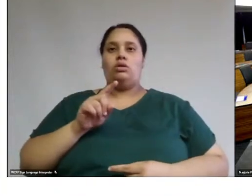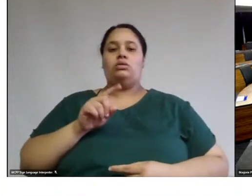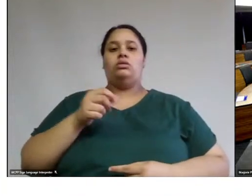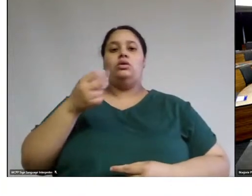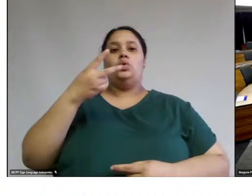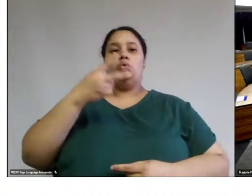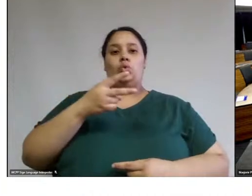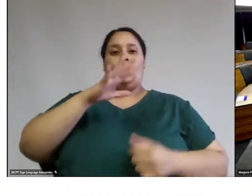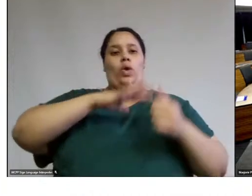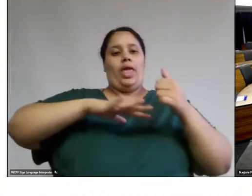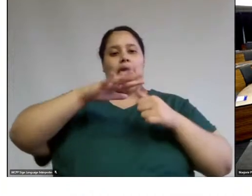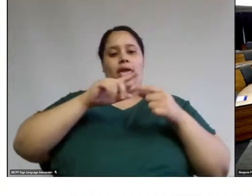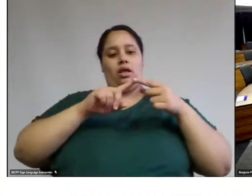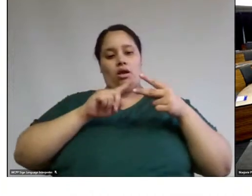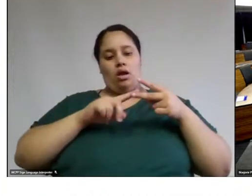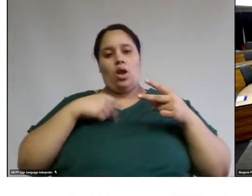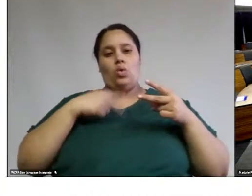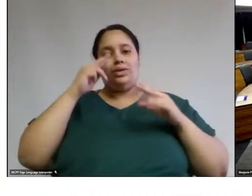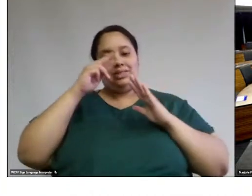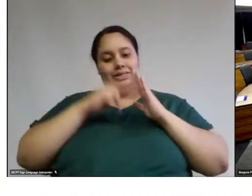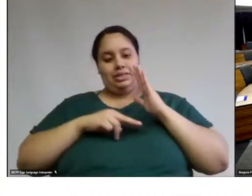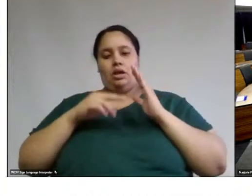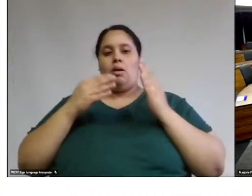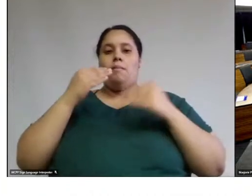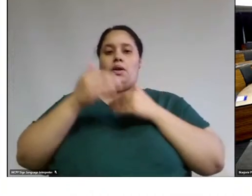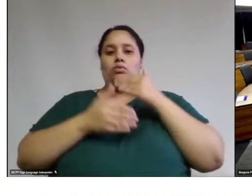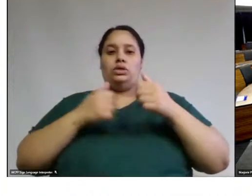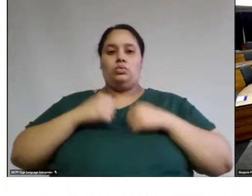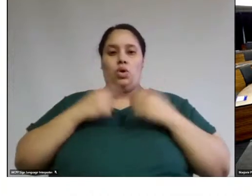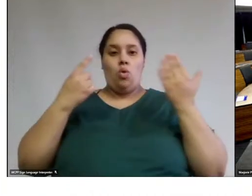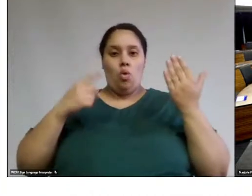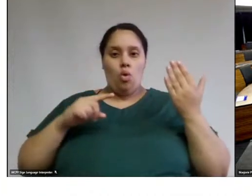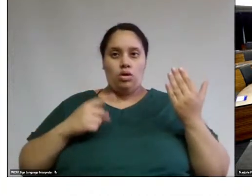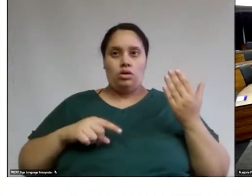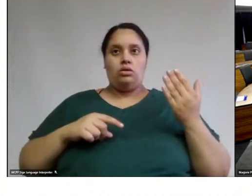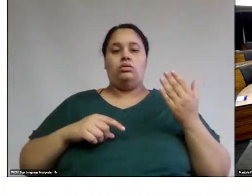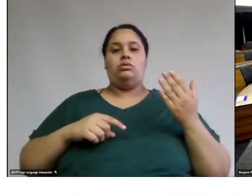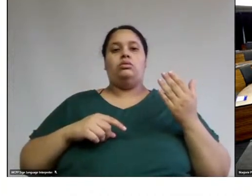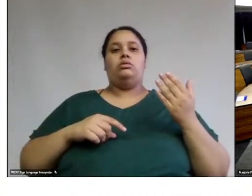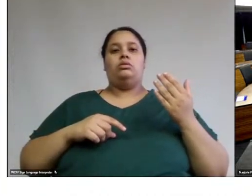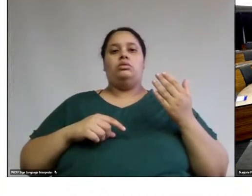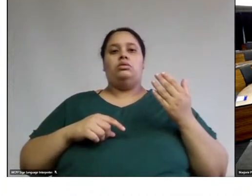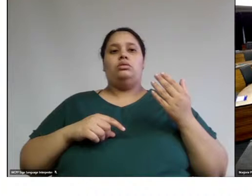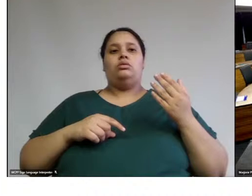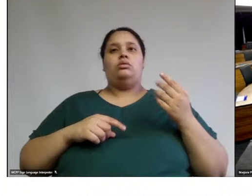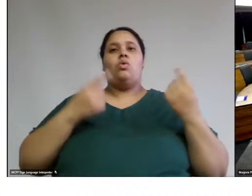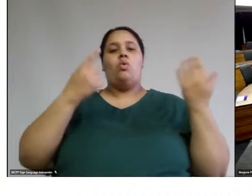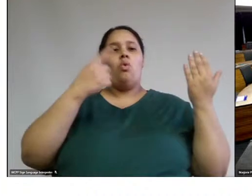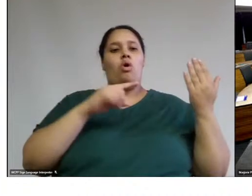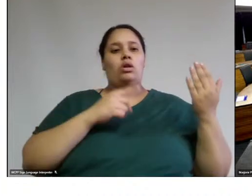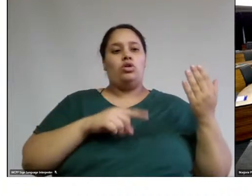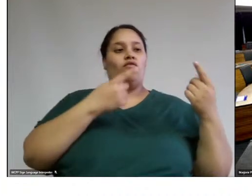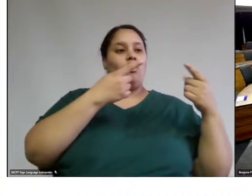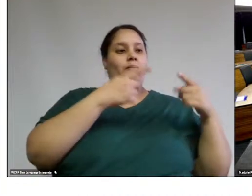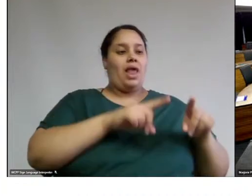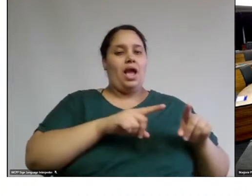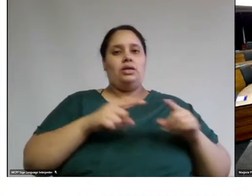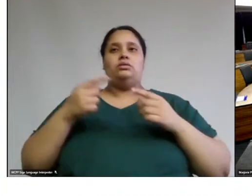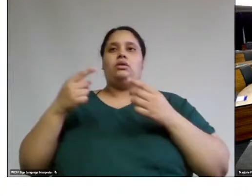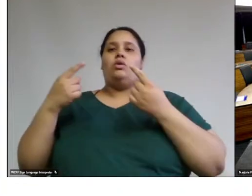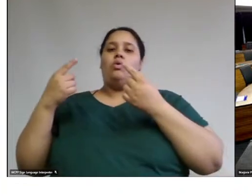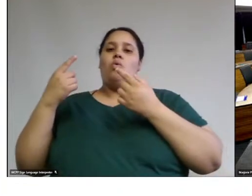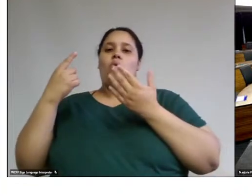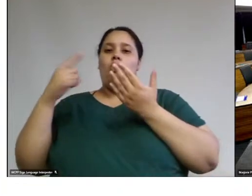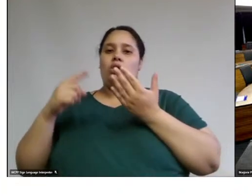that we also interrogate in our audit process, which is the audit of predetermined objectives as well as the audit of compliance with laws and